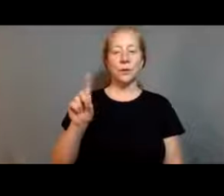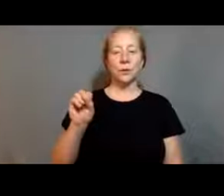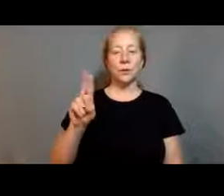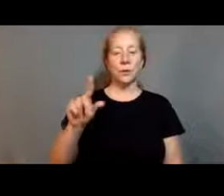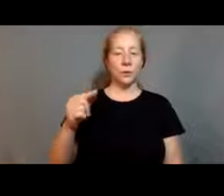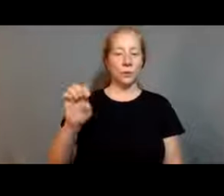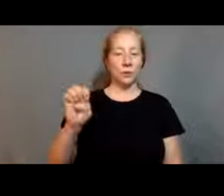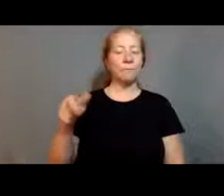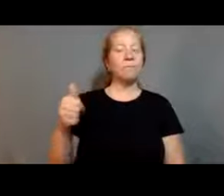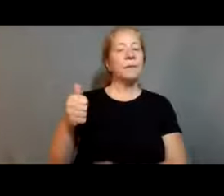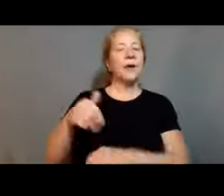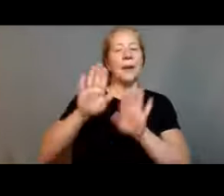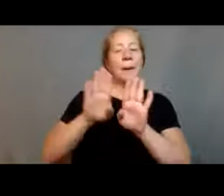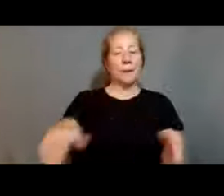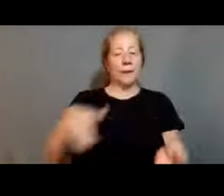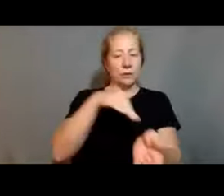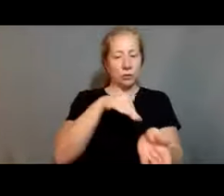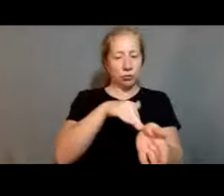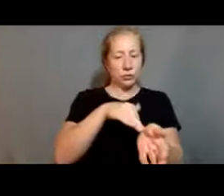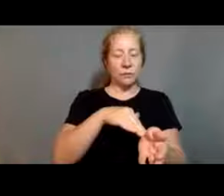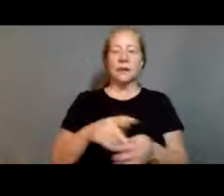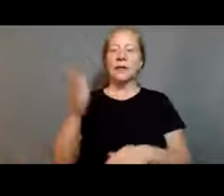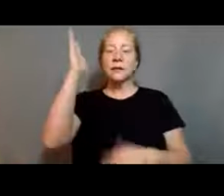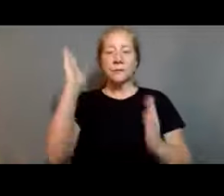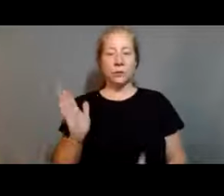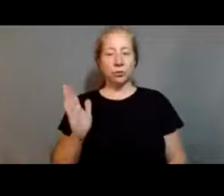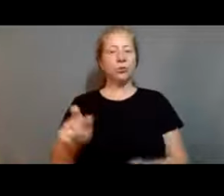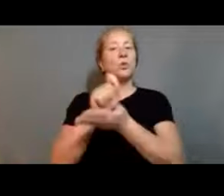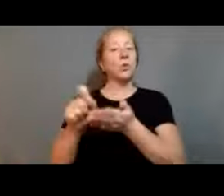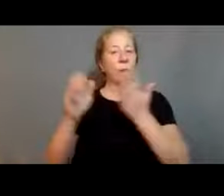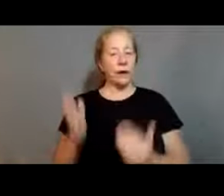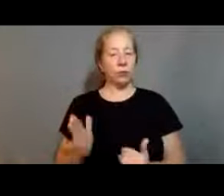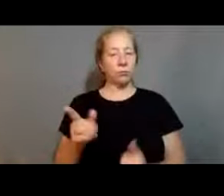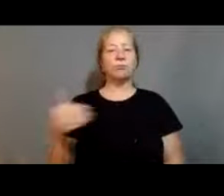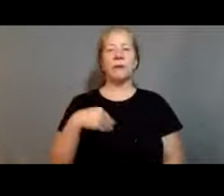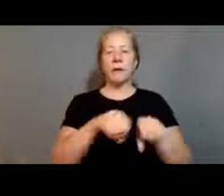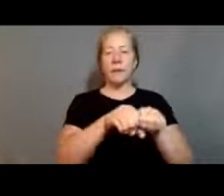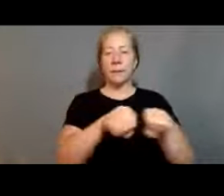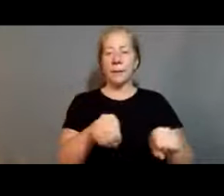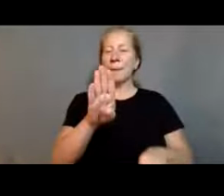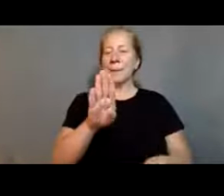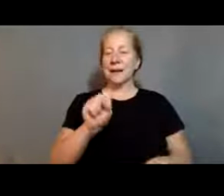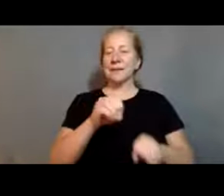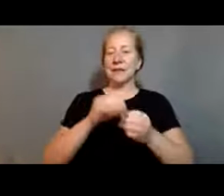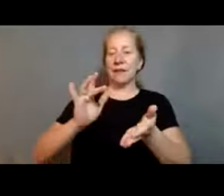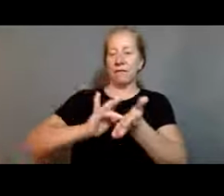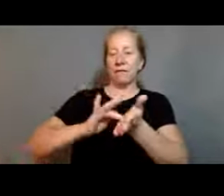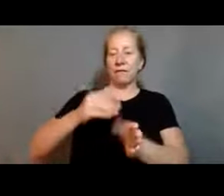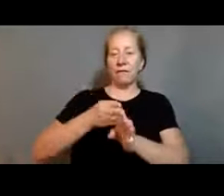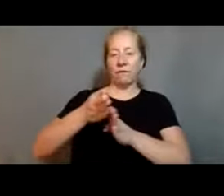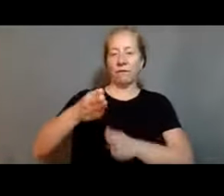is a pediatrician, speaker, and writer. She holds a Bachelor's of Science in Pharmacy from